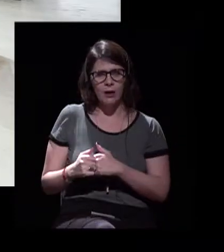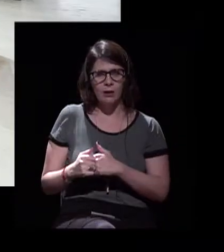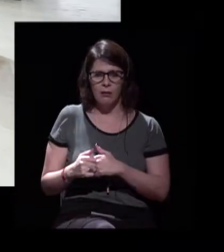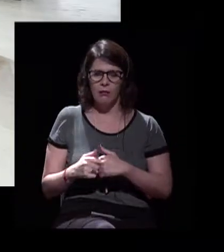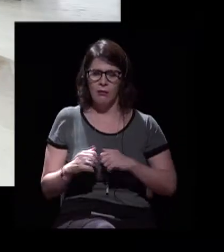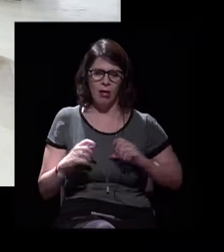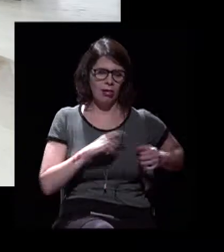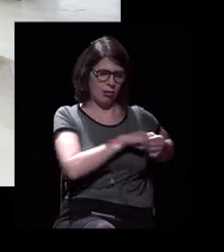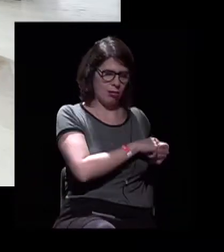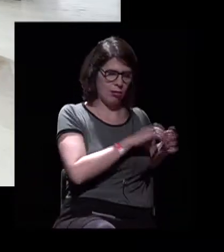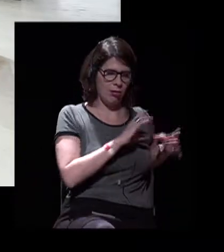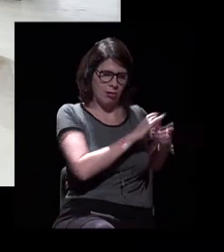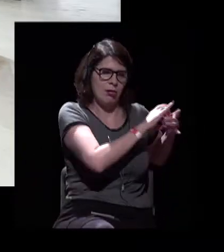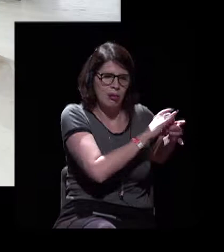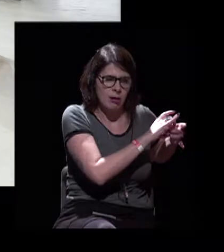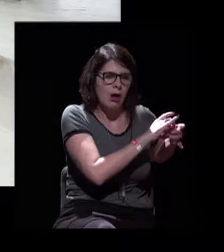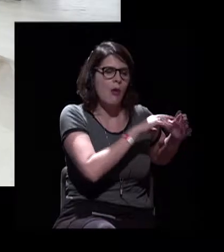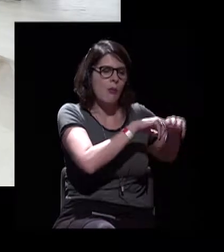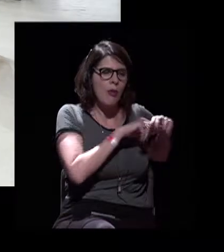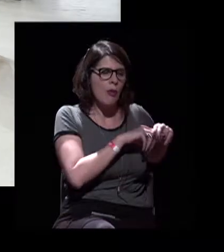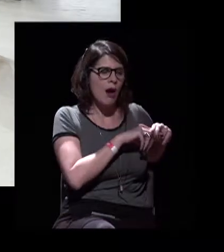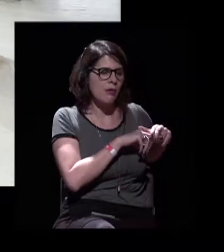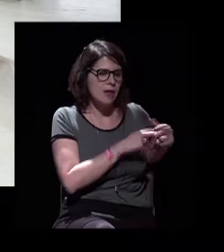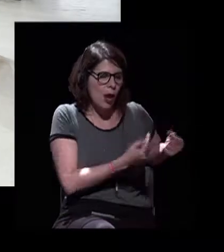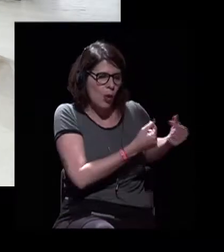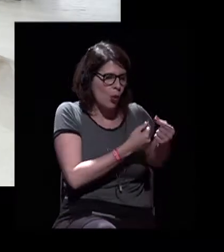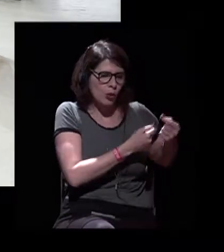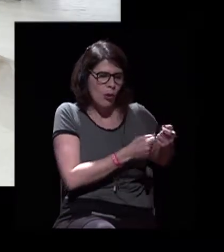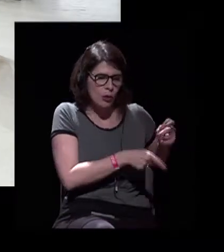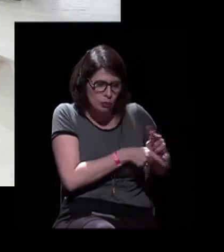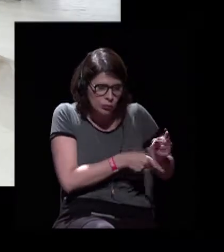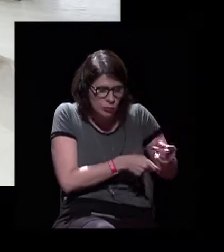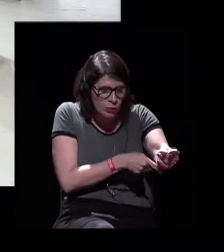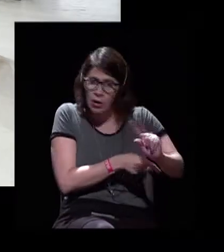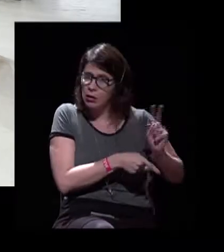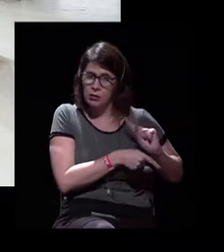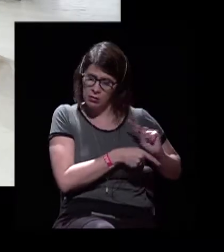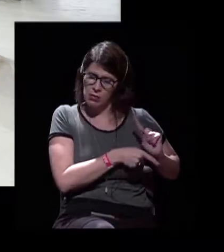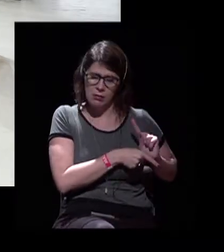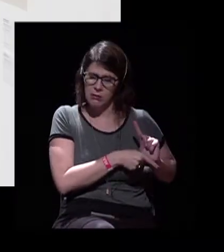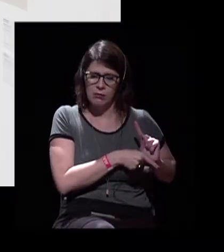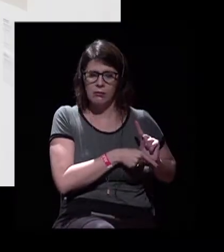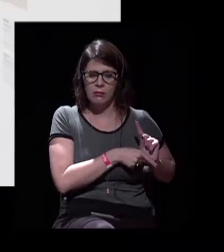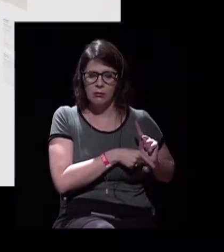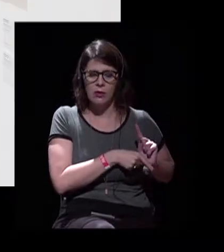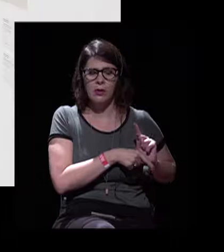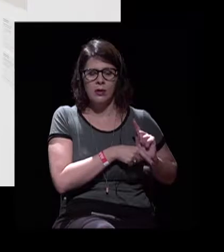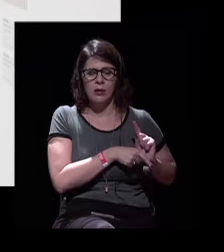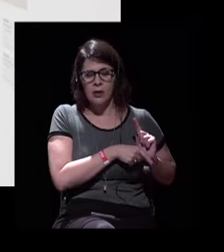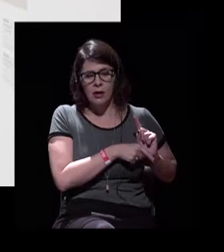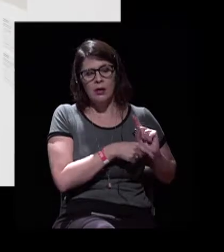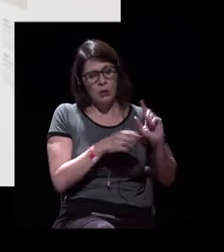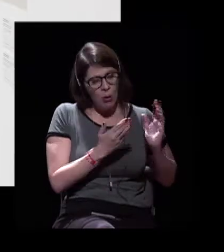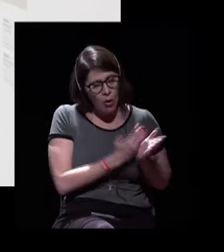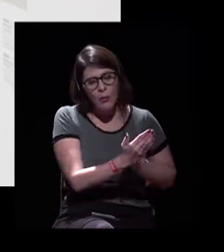in the 1500s. Essentially, by equating modernity to the colonial enterprise, the concept of coloniality